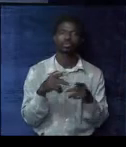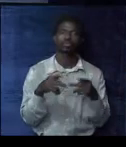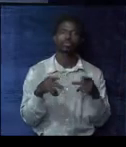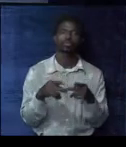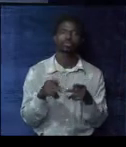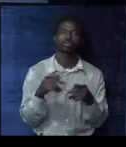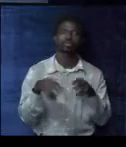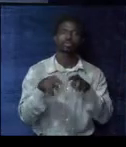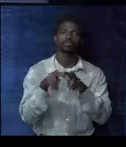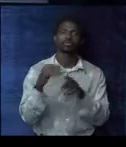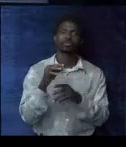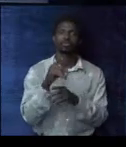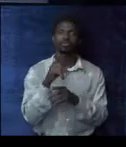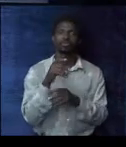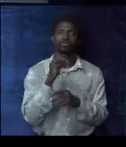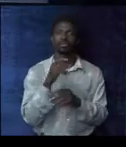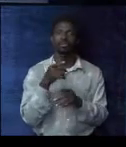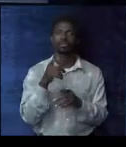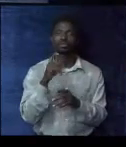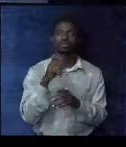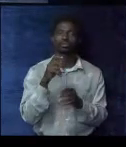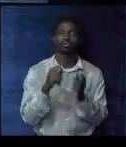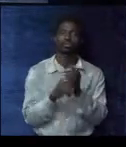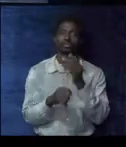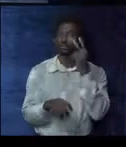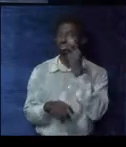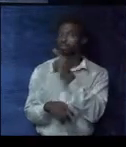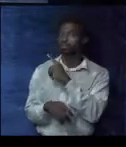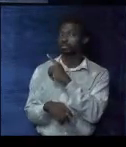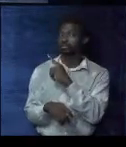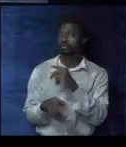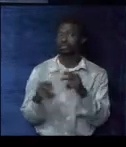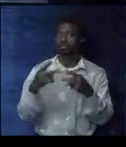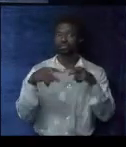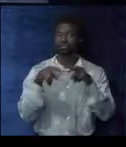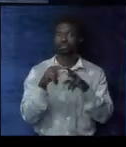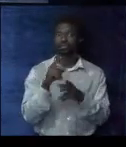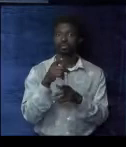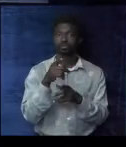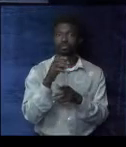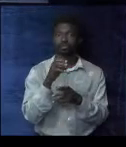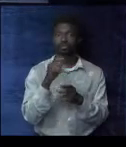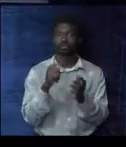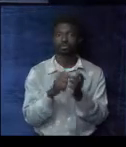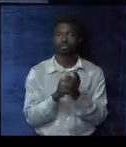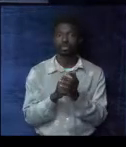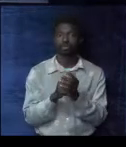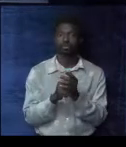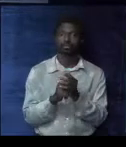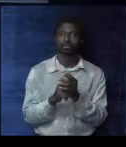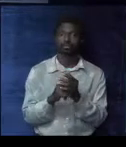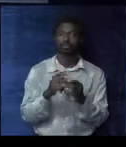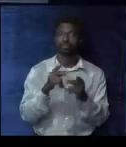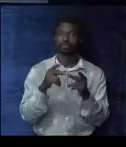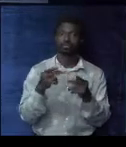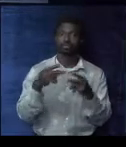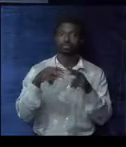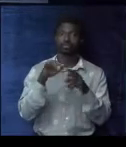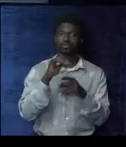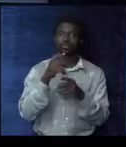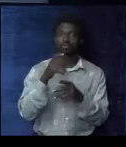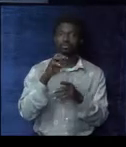100,000. But the place value of 1 is 100,000. That's the place value. Value is 100,000, 100,000. The place value